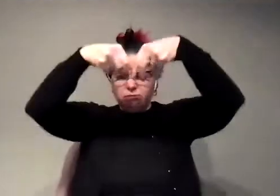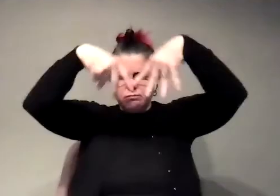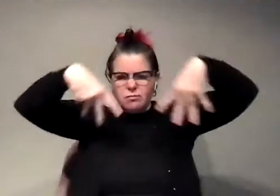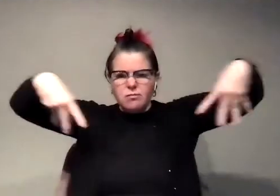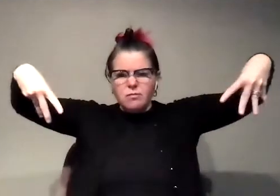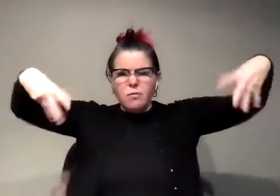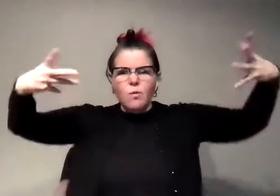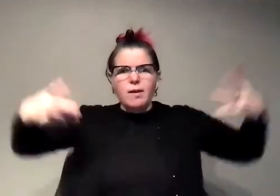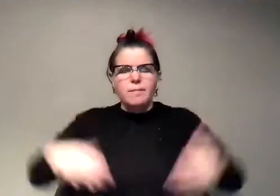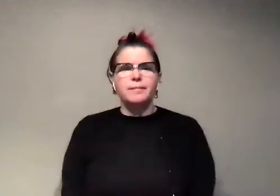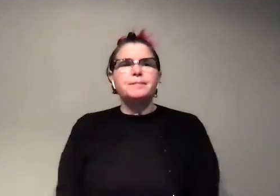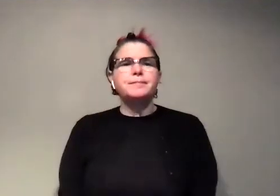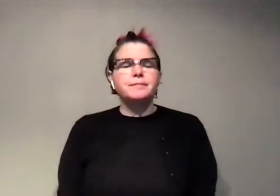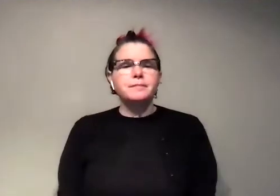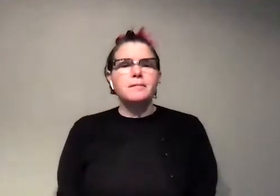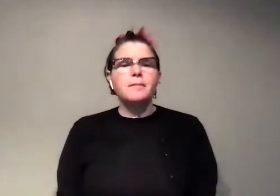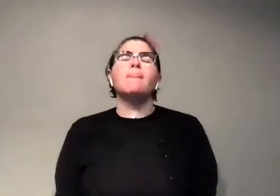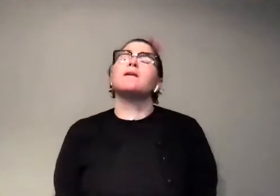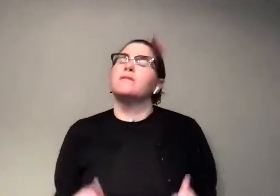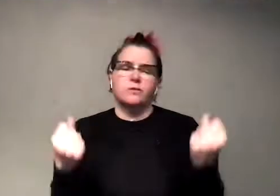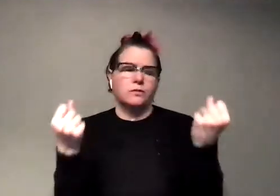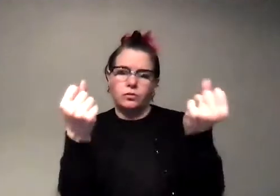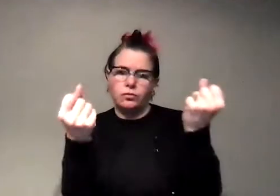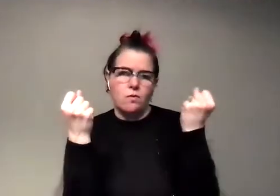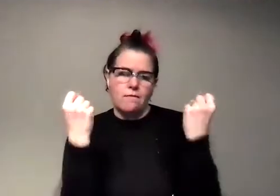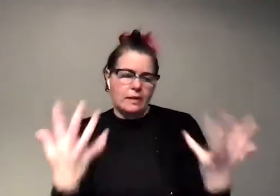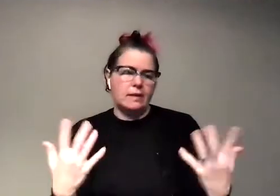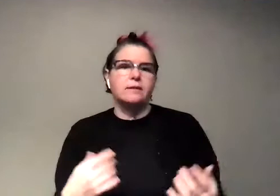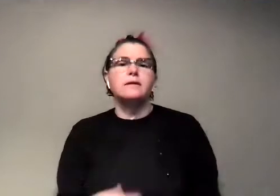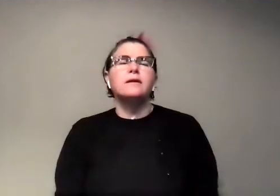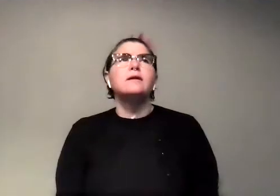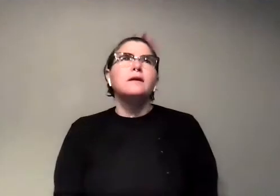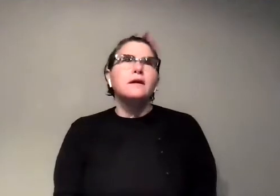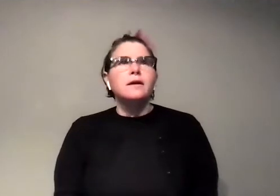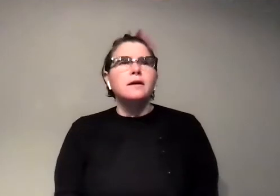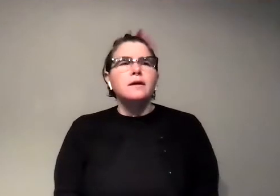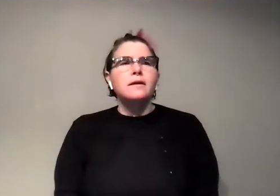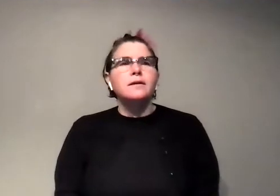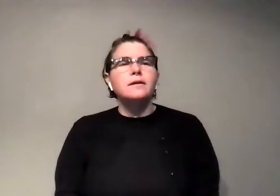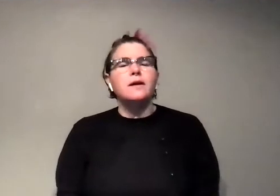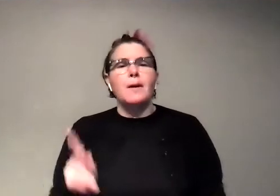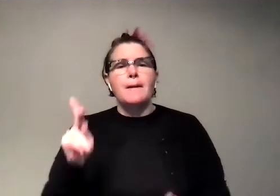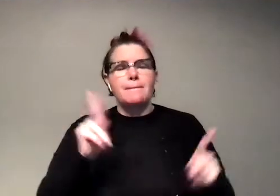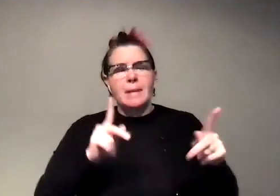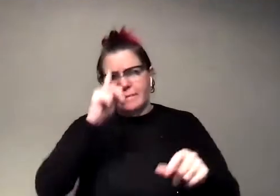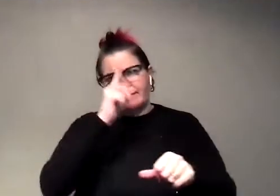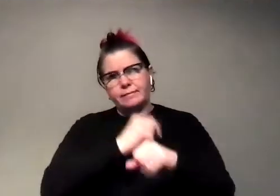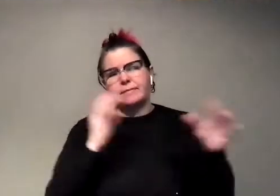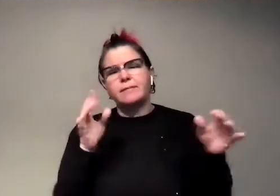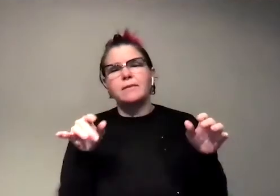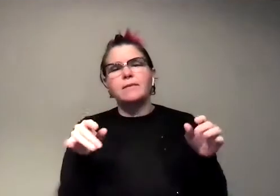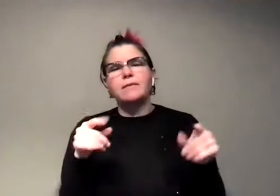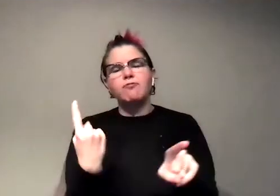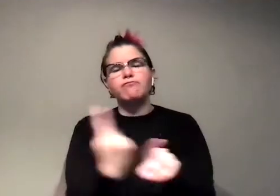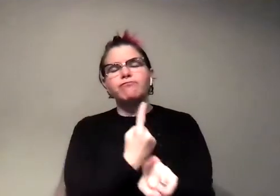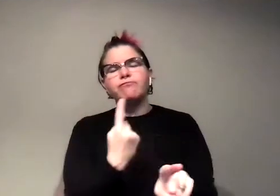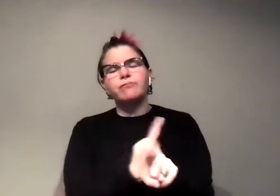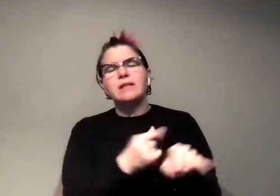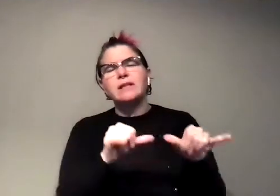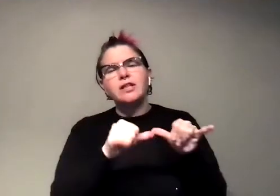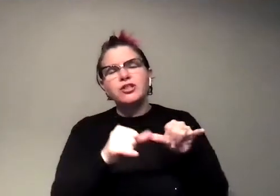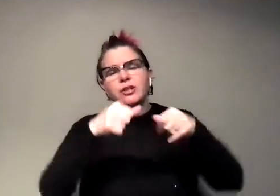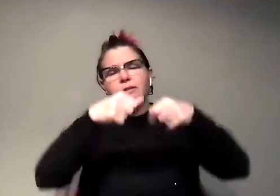Oh, there are so many. I think that there are kind of what people would think of as the classical engineering branches,